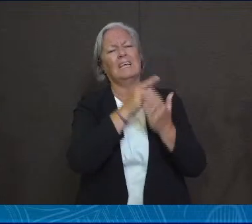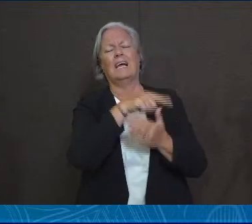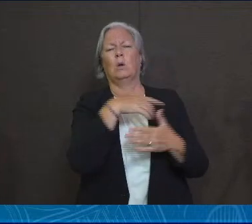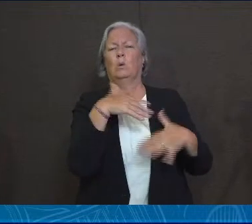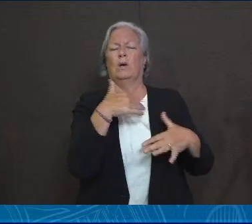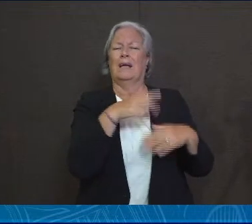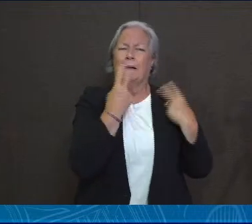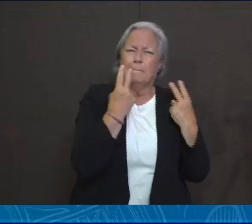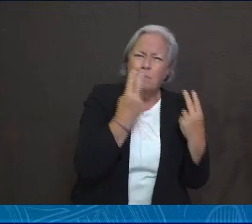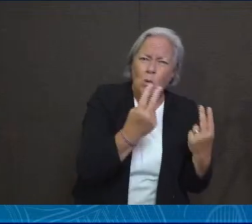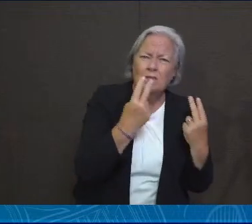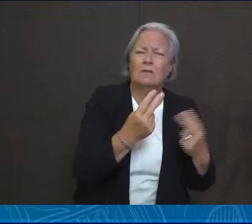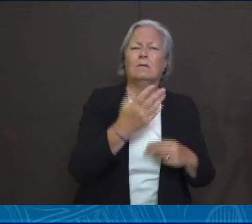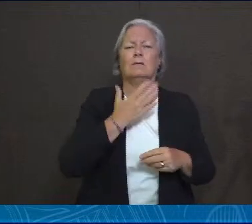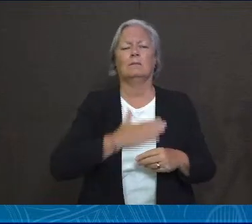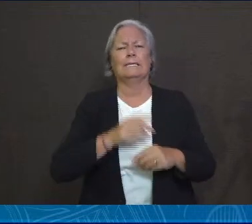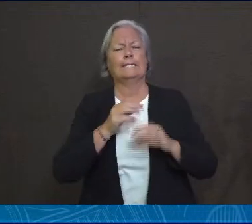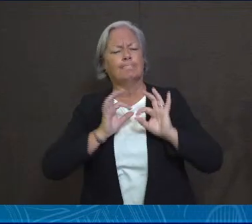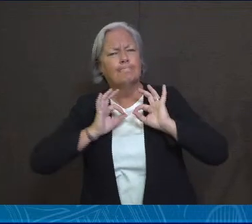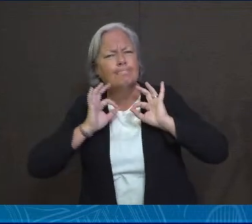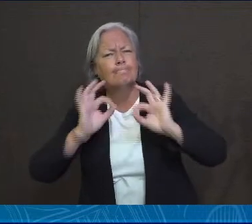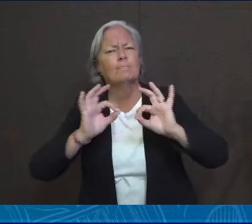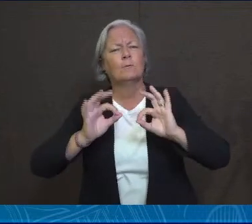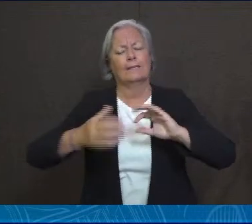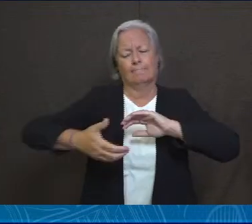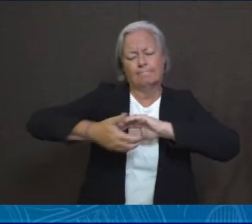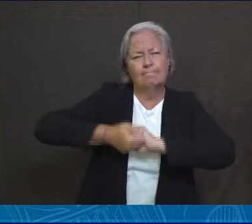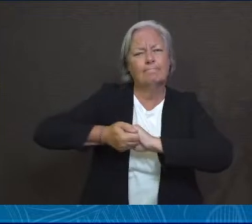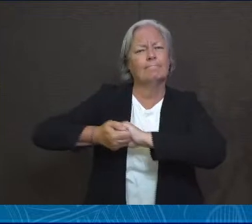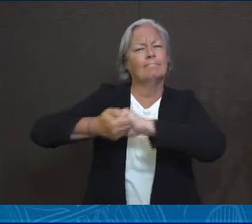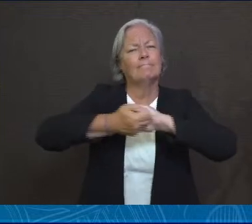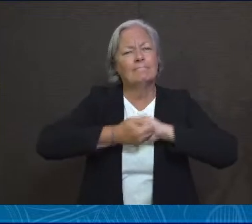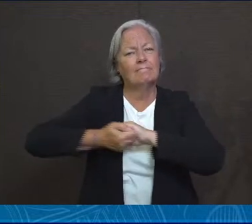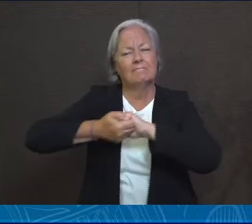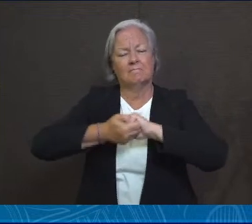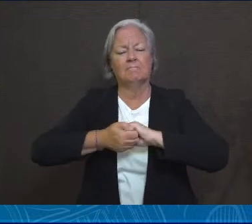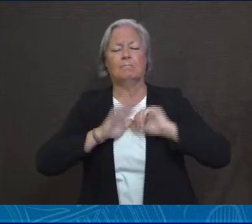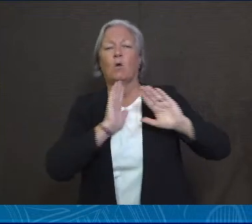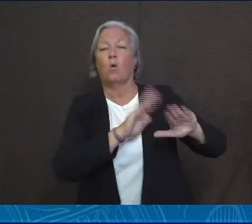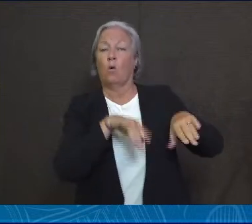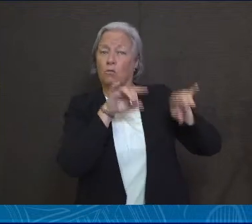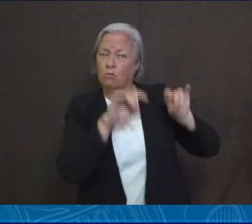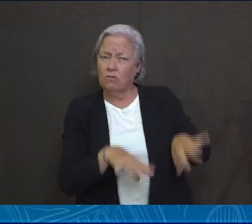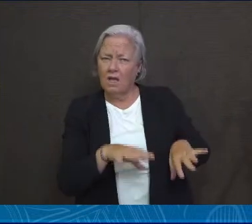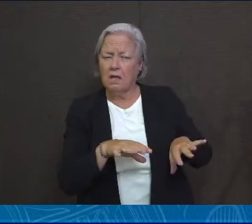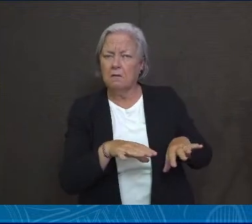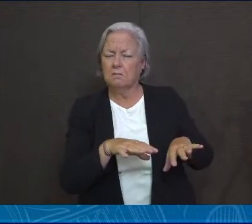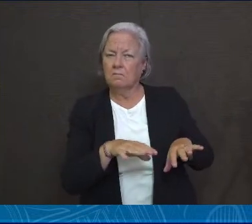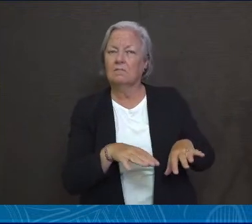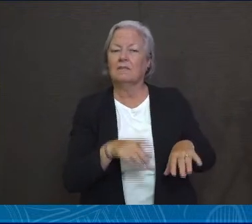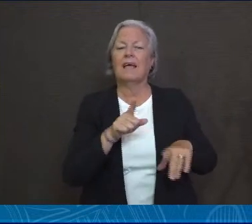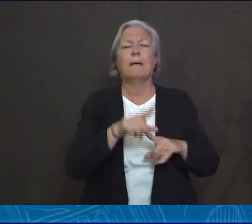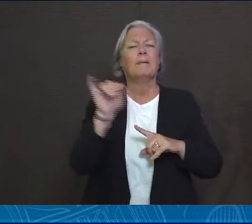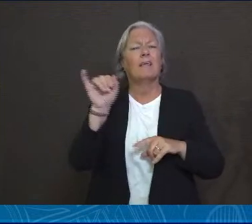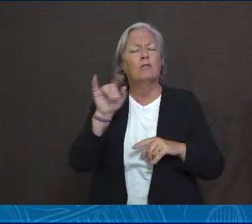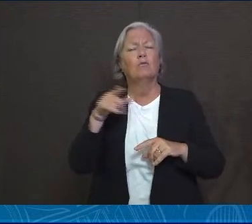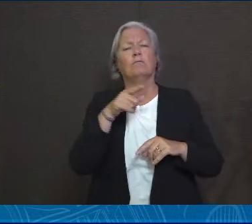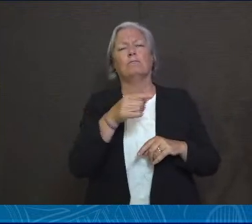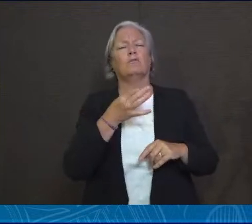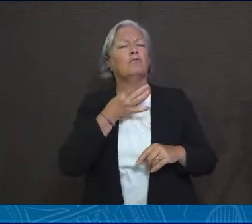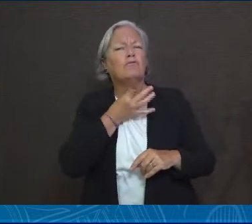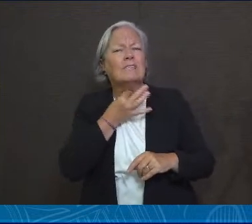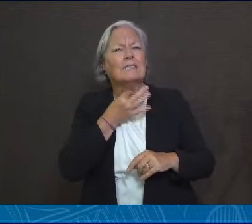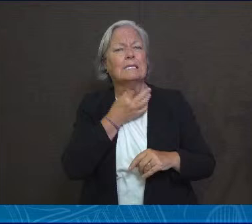and durable partnerships. In that context, in Australia, the role of insurance and risk